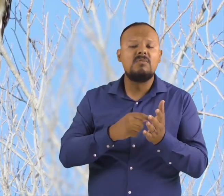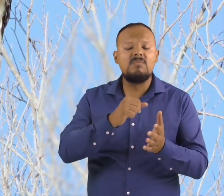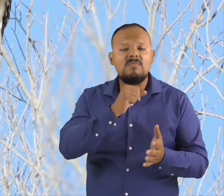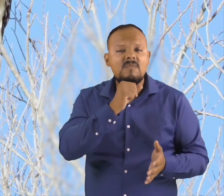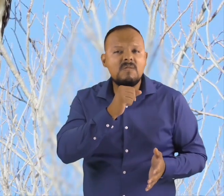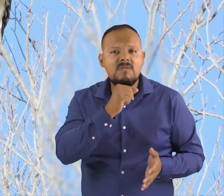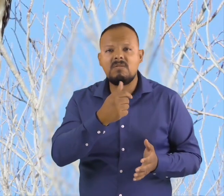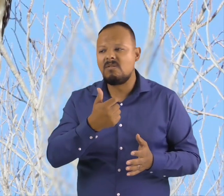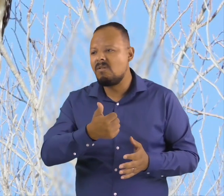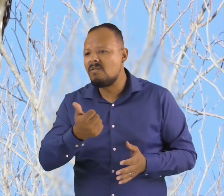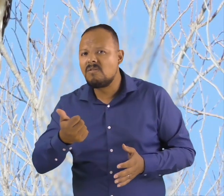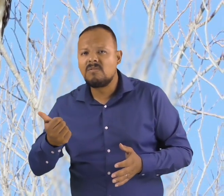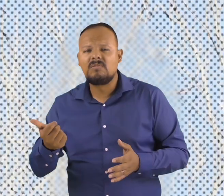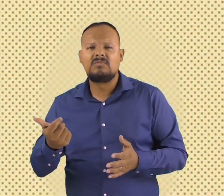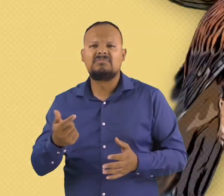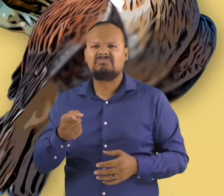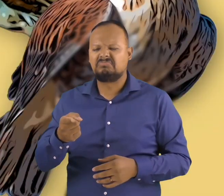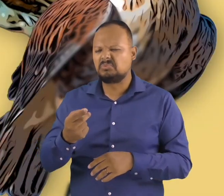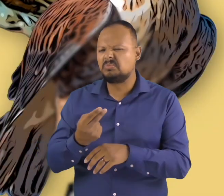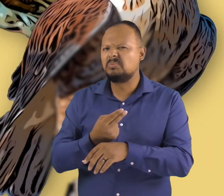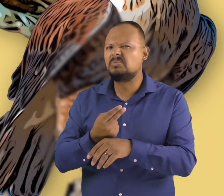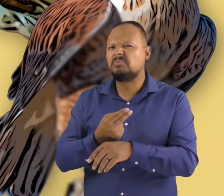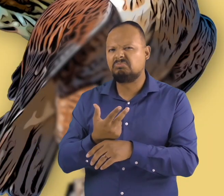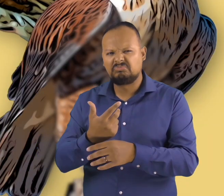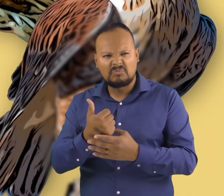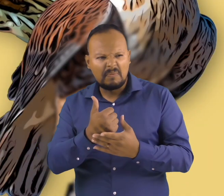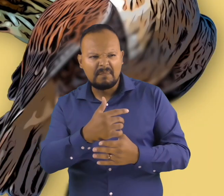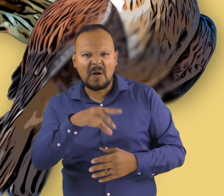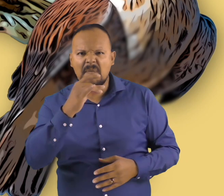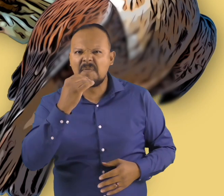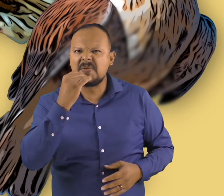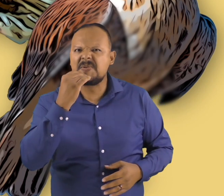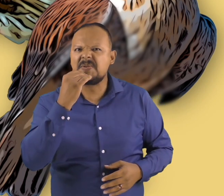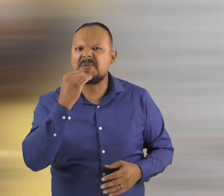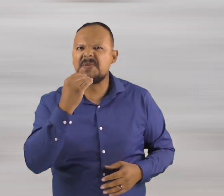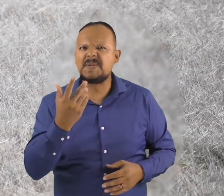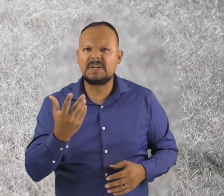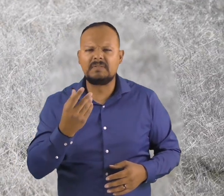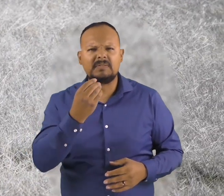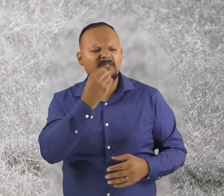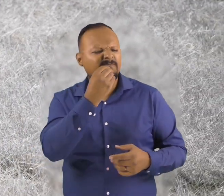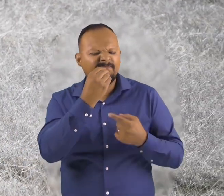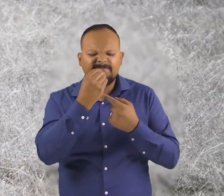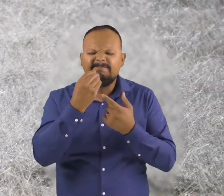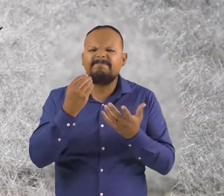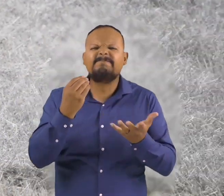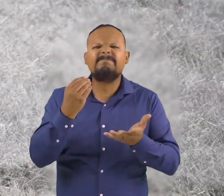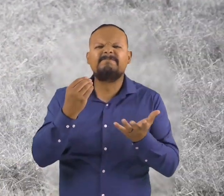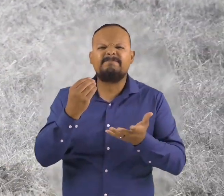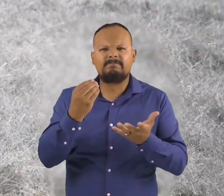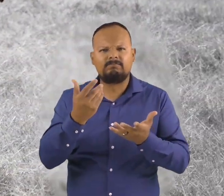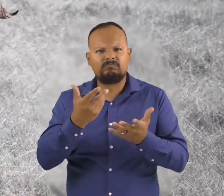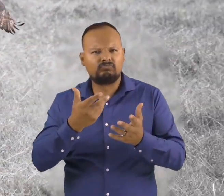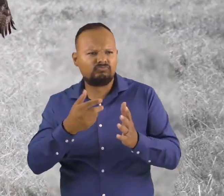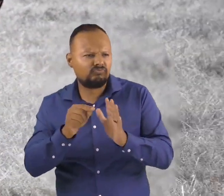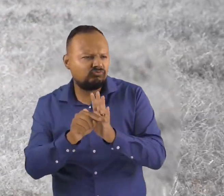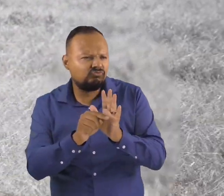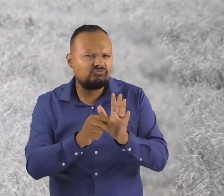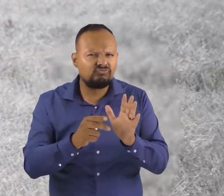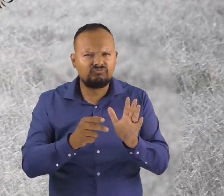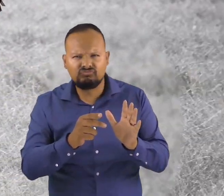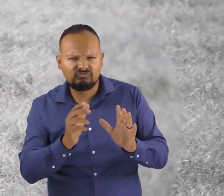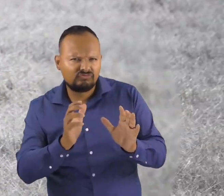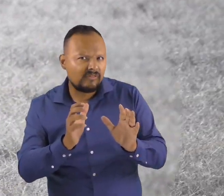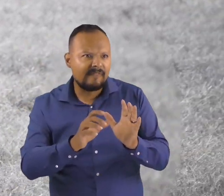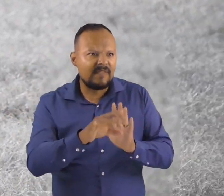to help them find food. What do they eat? Hawks are birds of prey, which means they